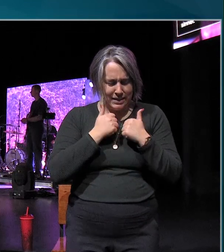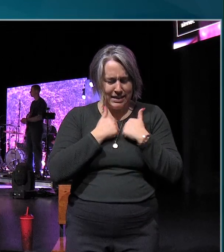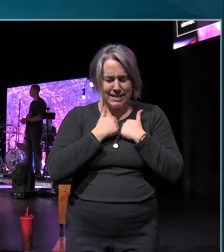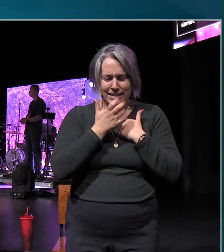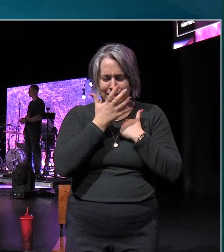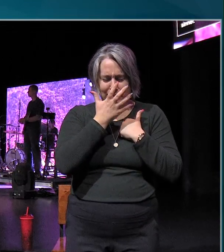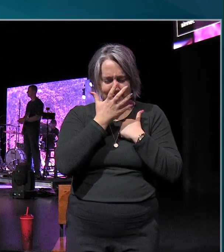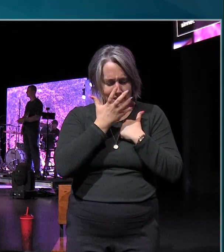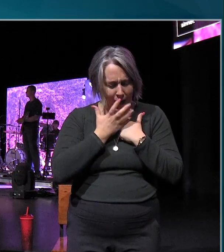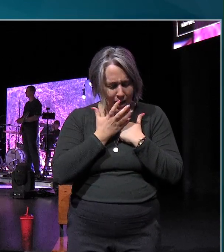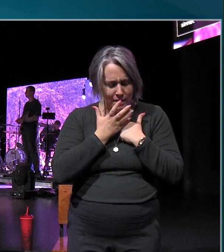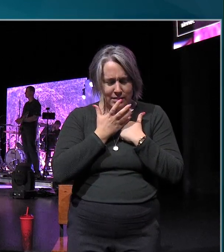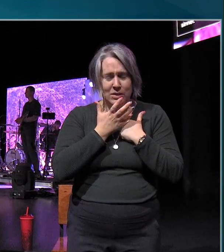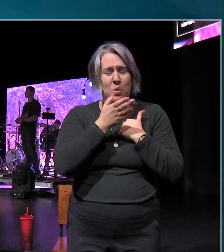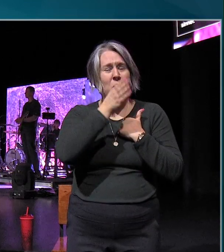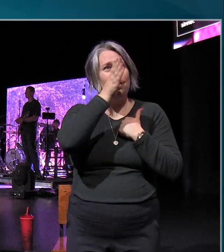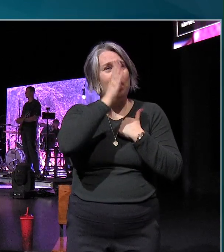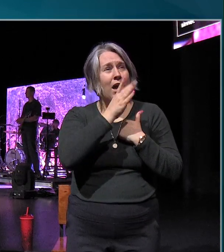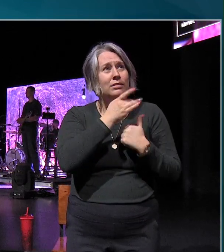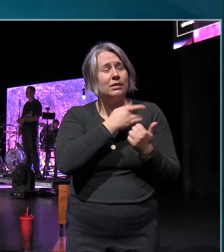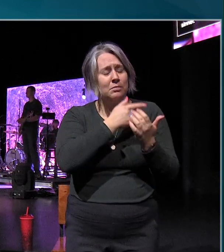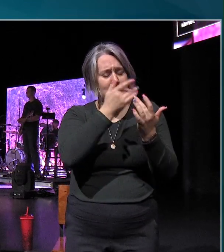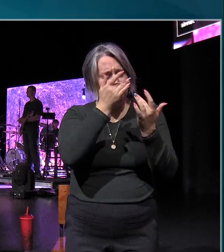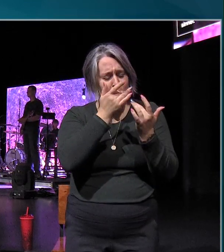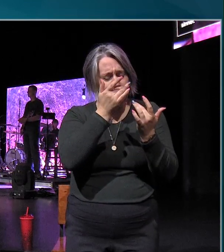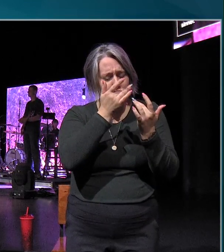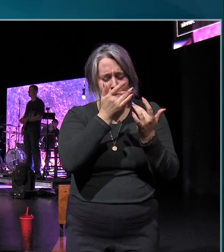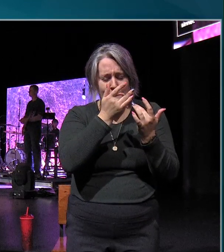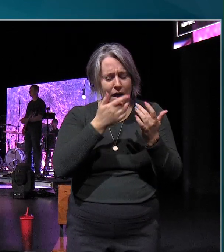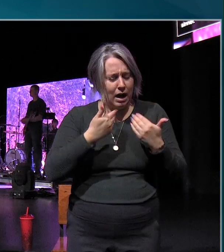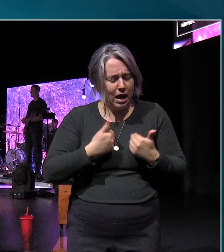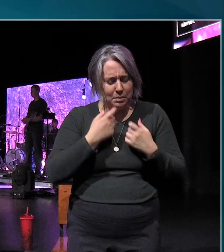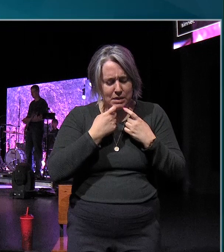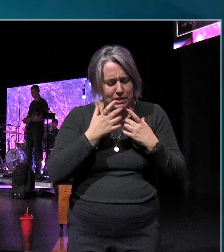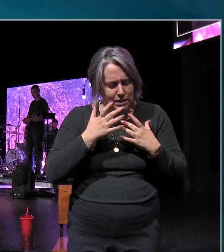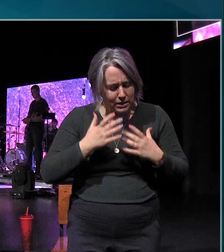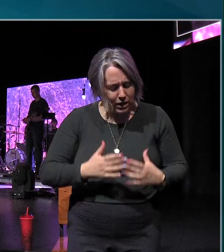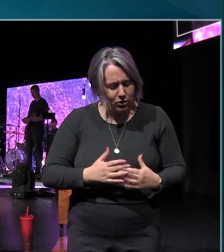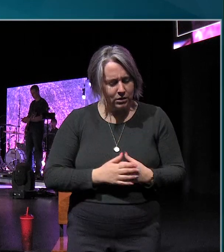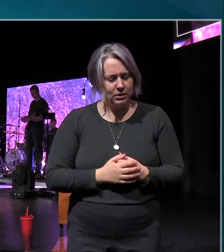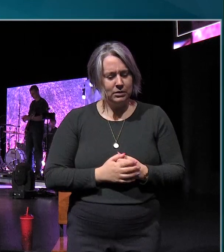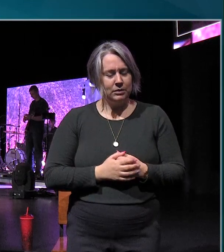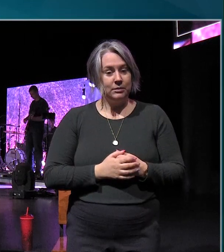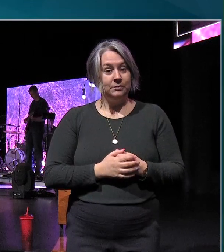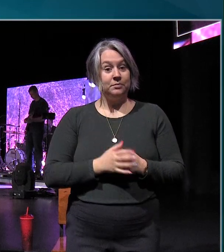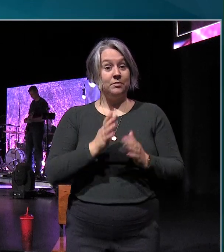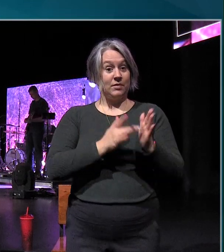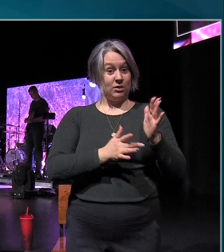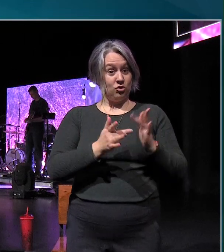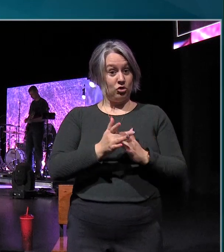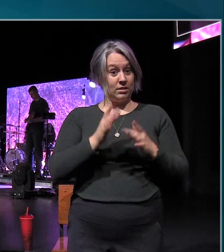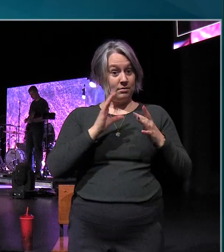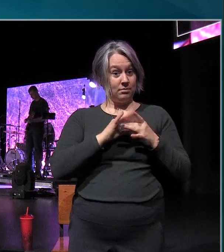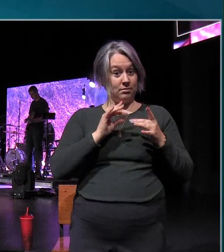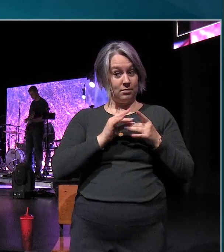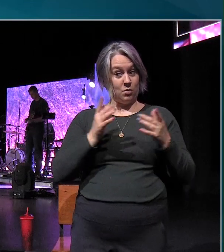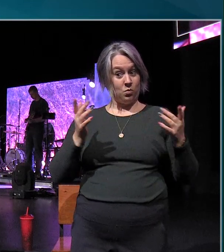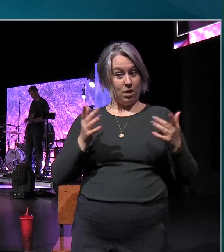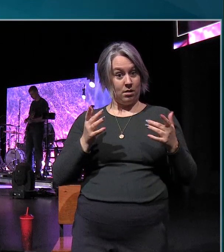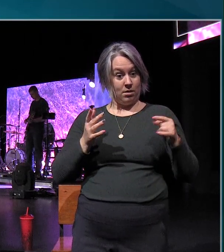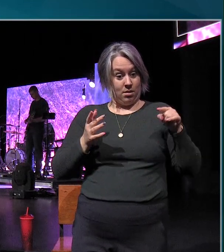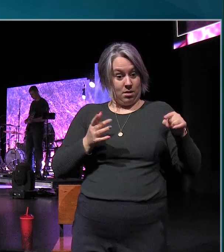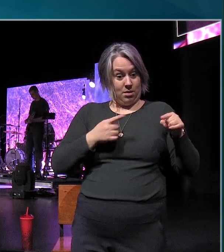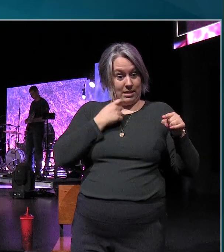"Oh God, be merciful to me, for I'm a sinner." Jesus says, "I tell you, this sinner, not